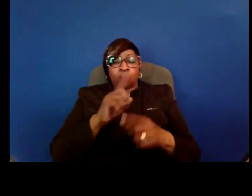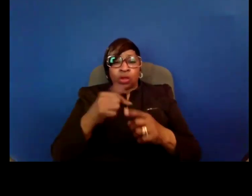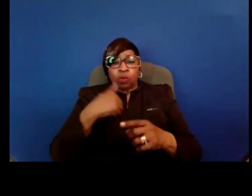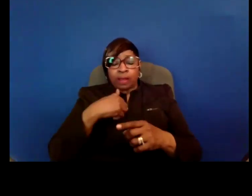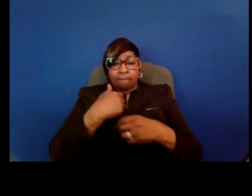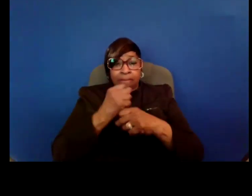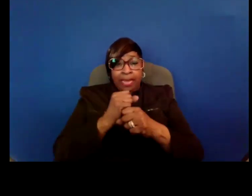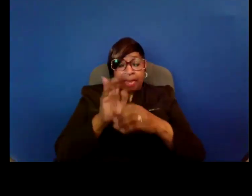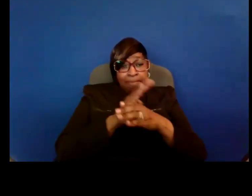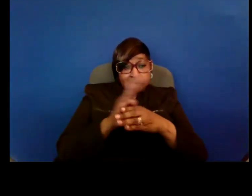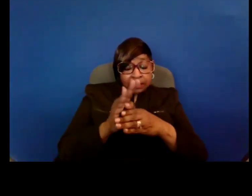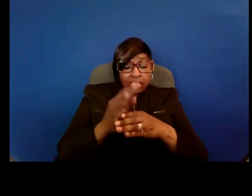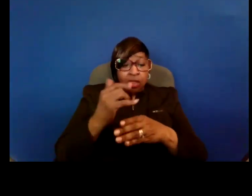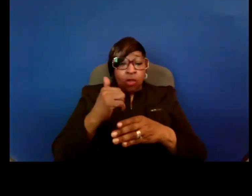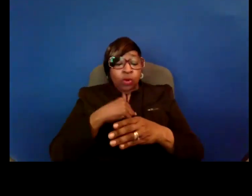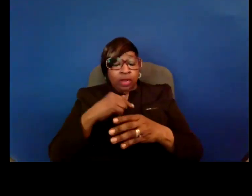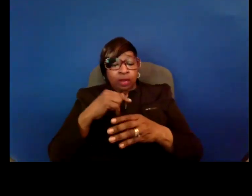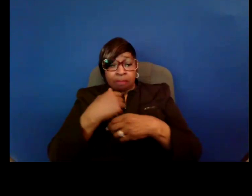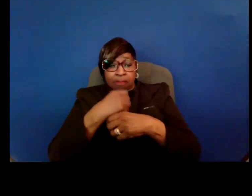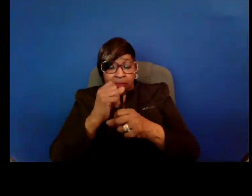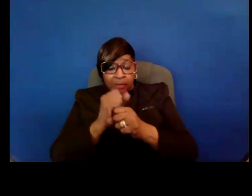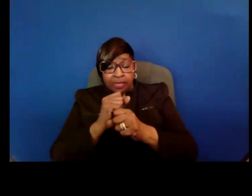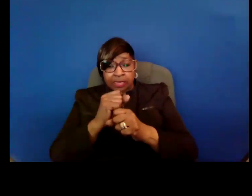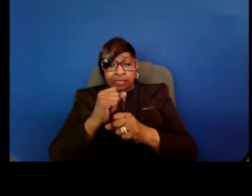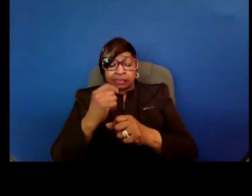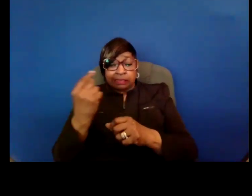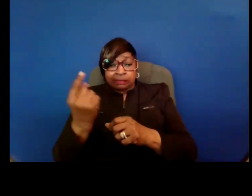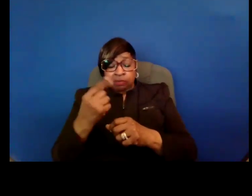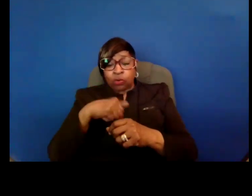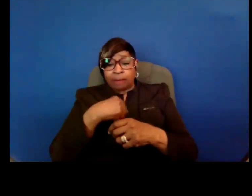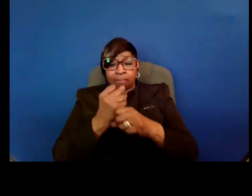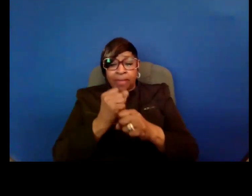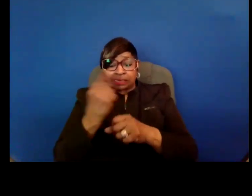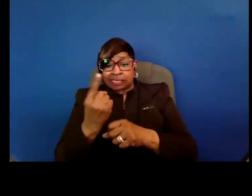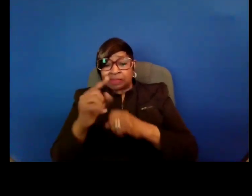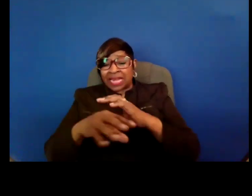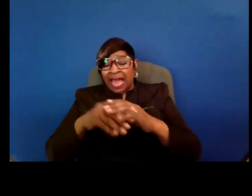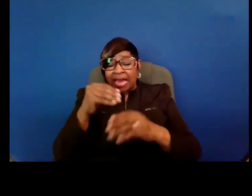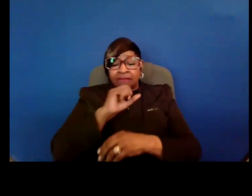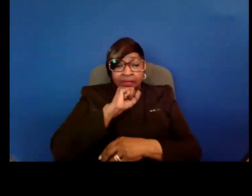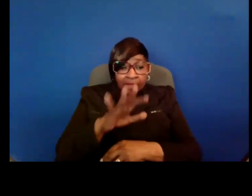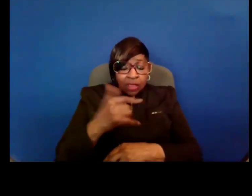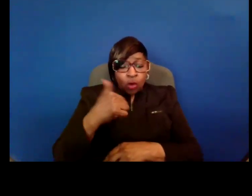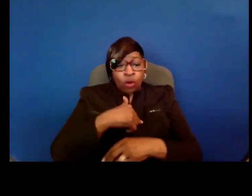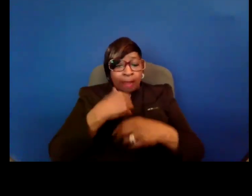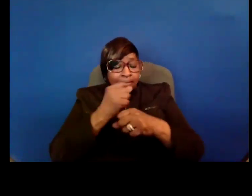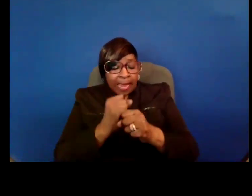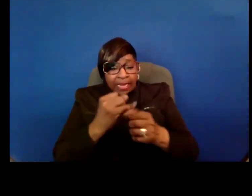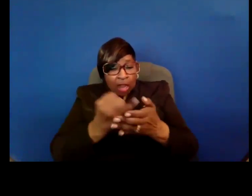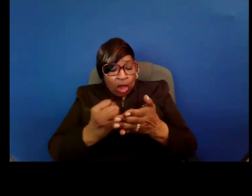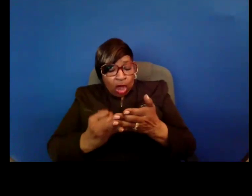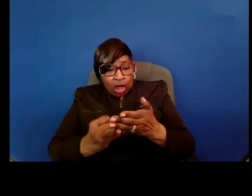we're making art. We're creating something out of nothing, right? We are making art. And so how do